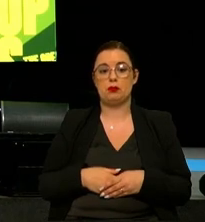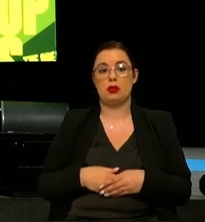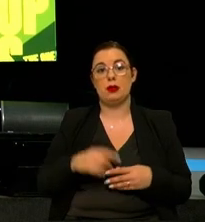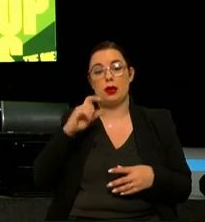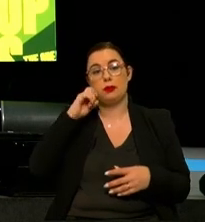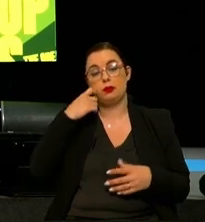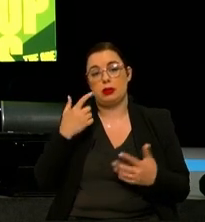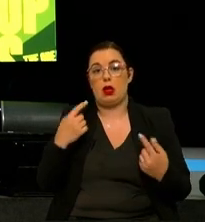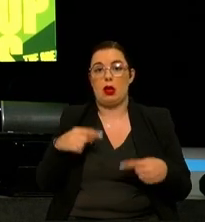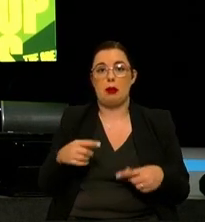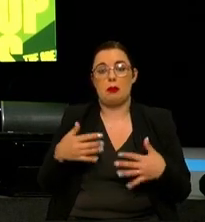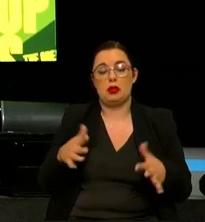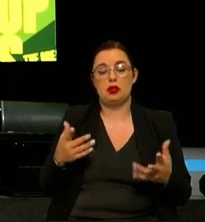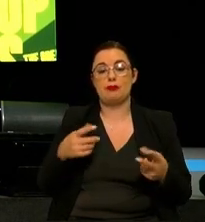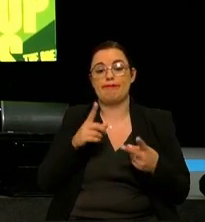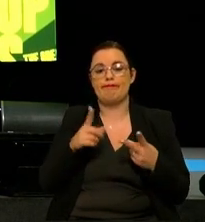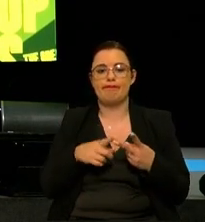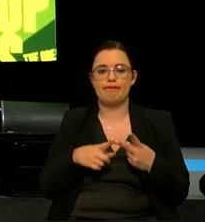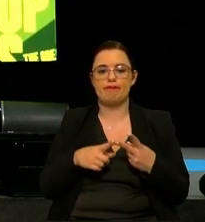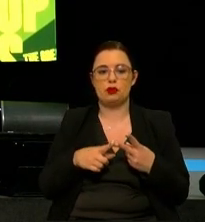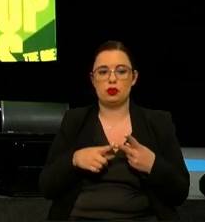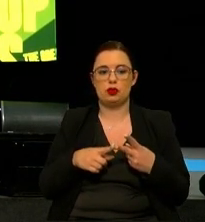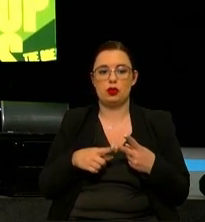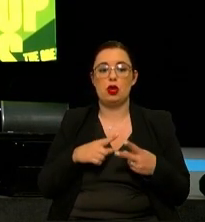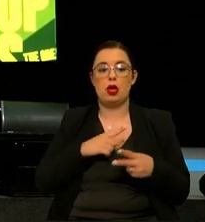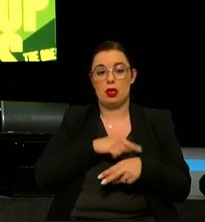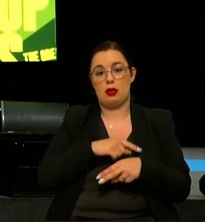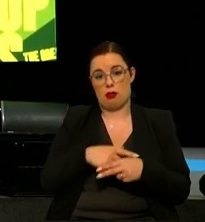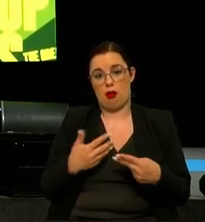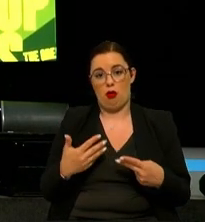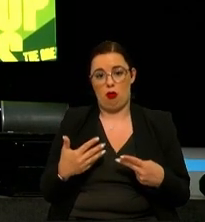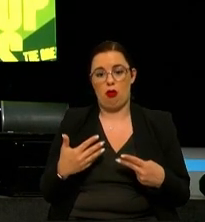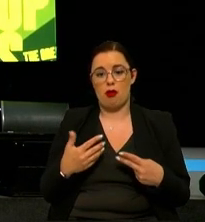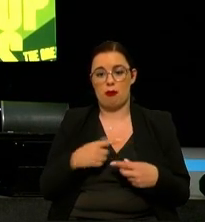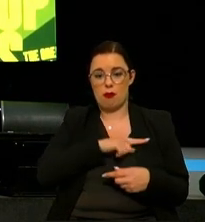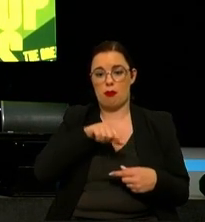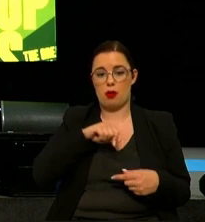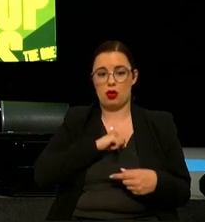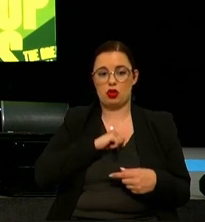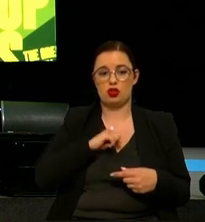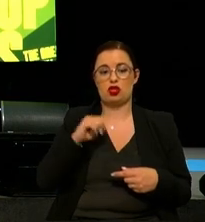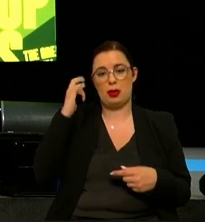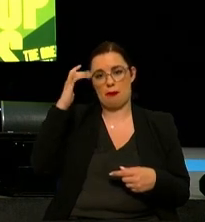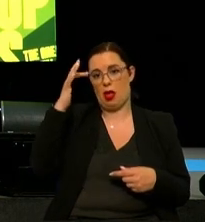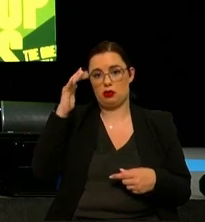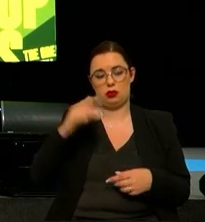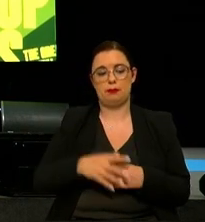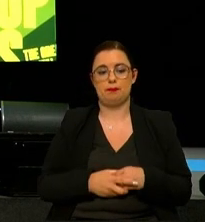species. And second, that now is the time for us to imagine,